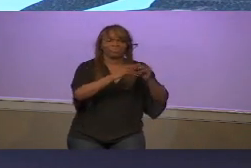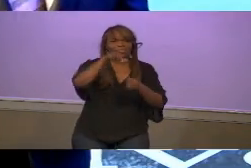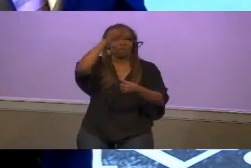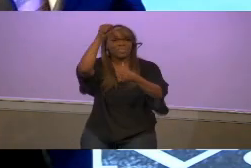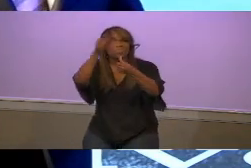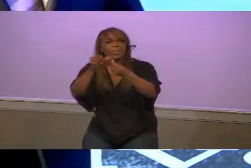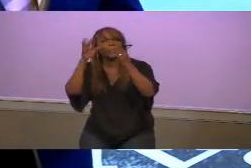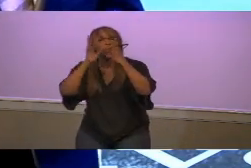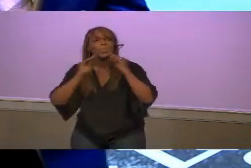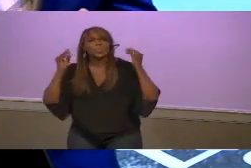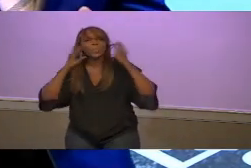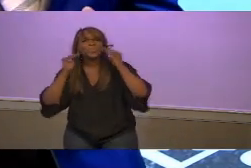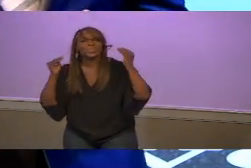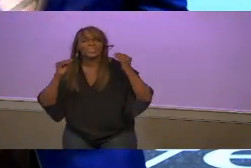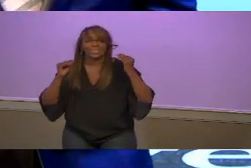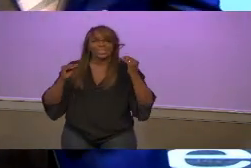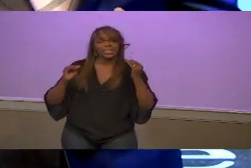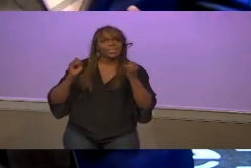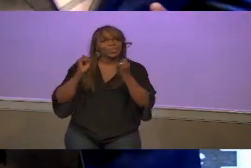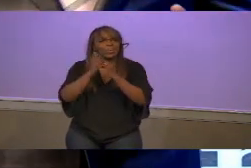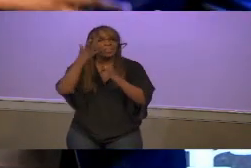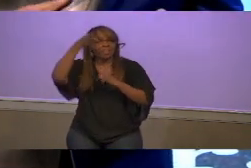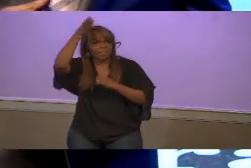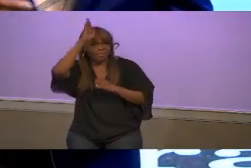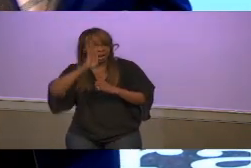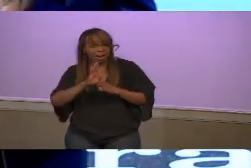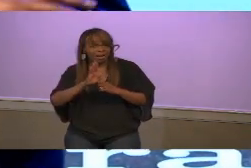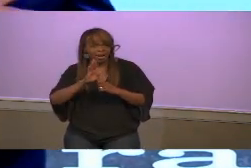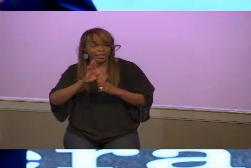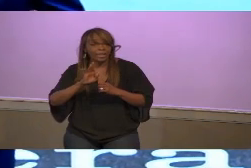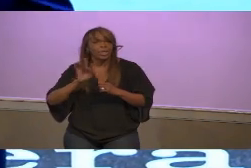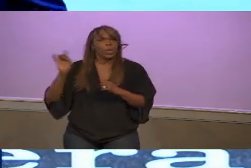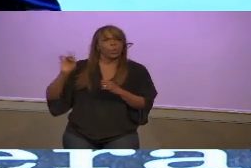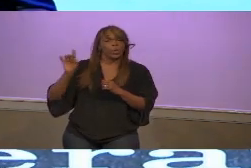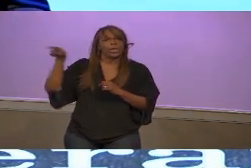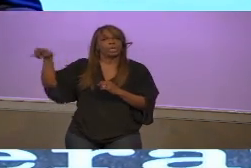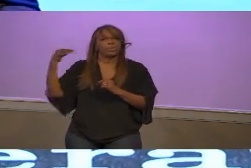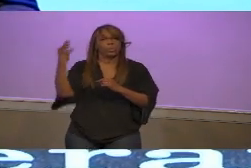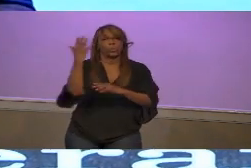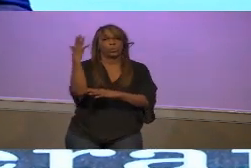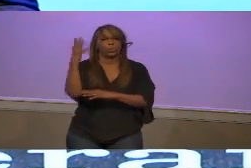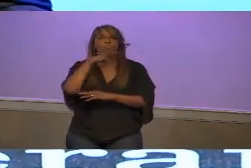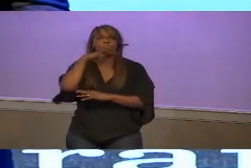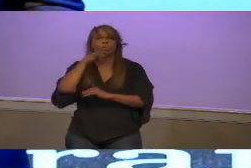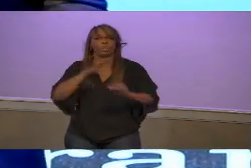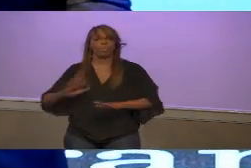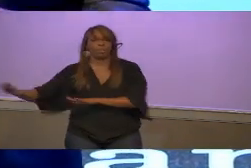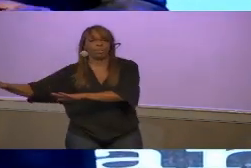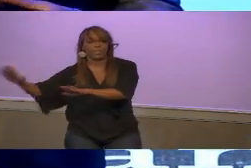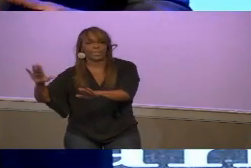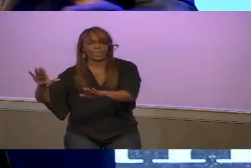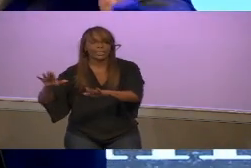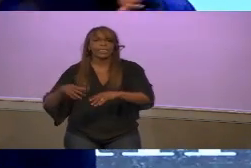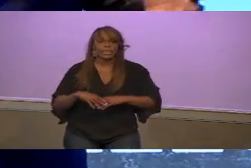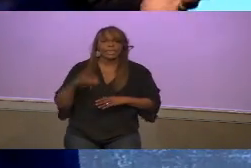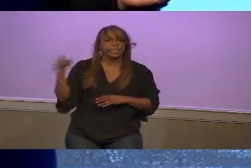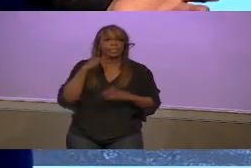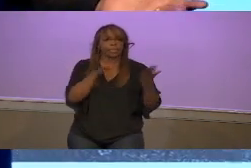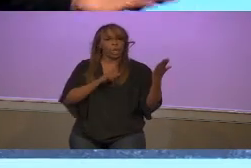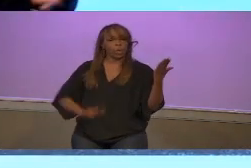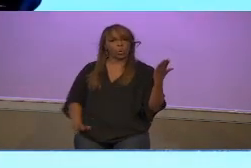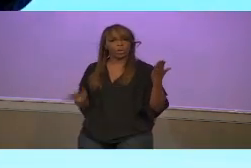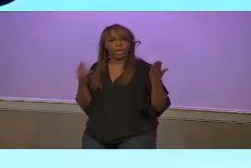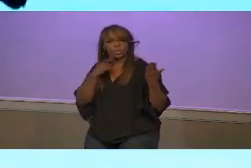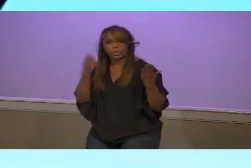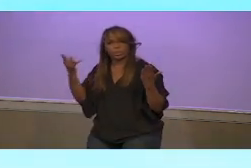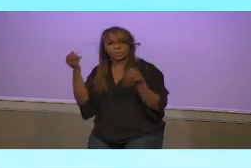was dealing with God in the backside of the wilderness? And in the desert, when Moses said, Lord, who shall I